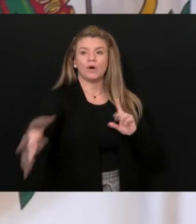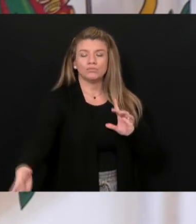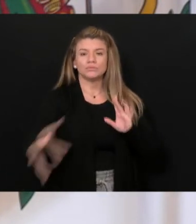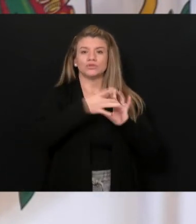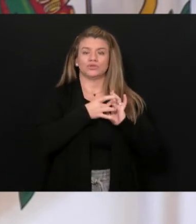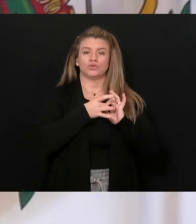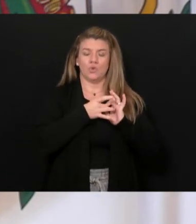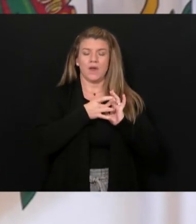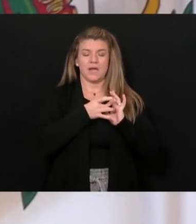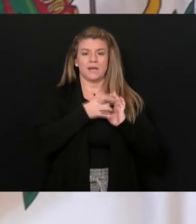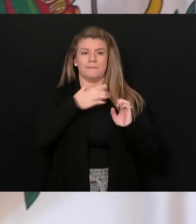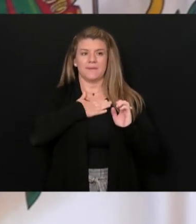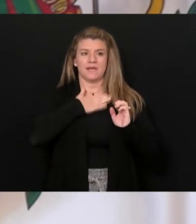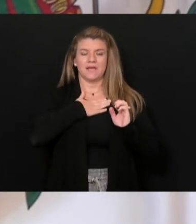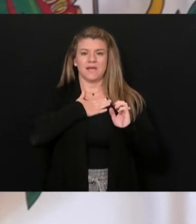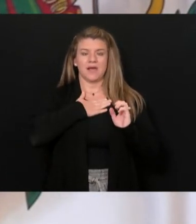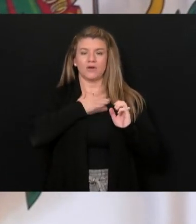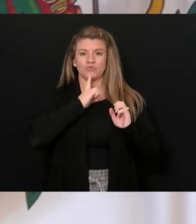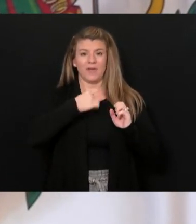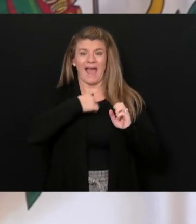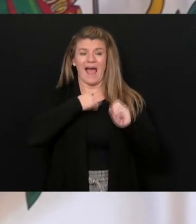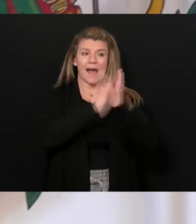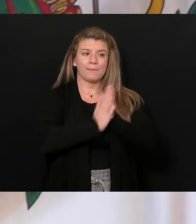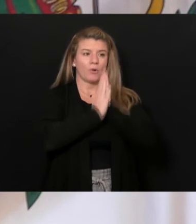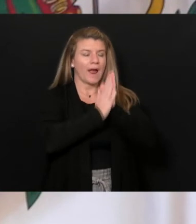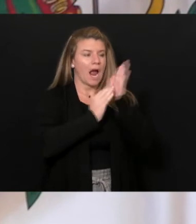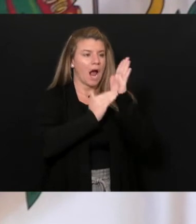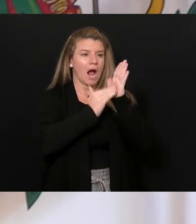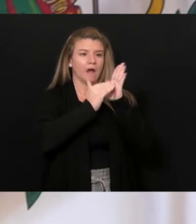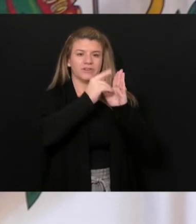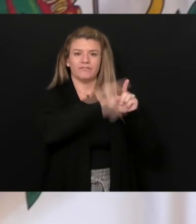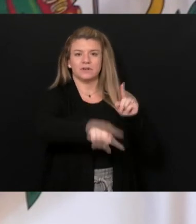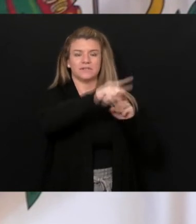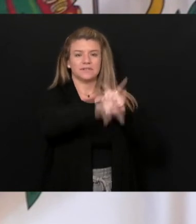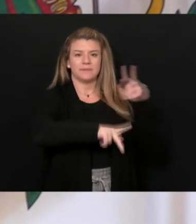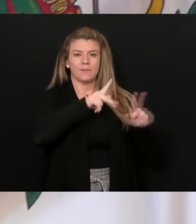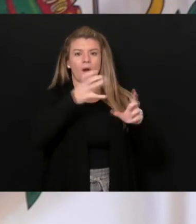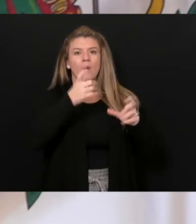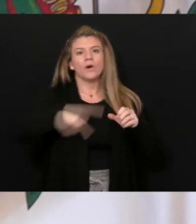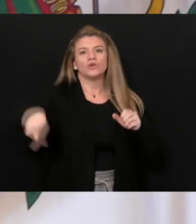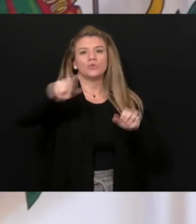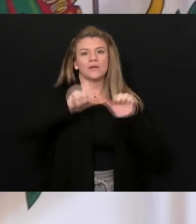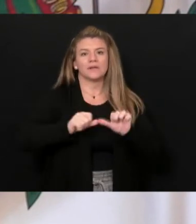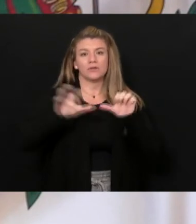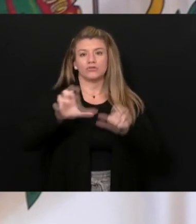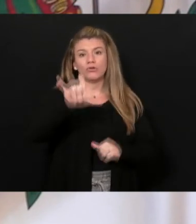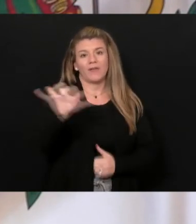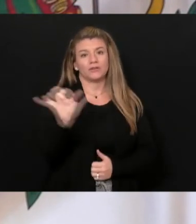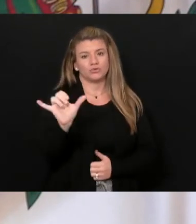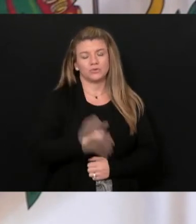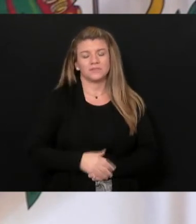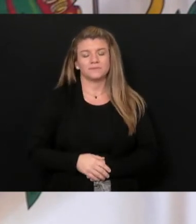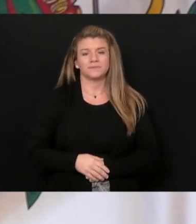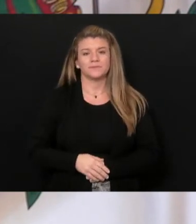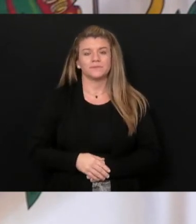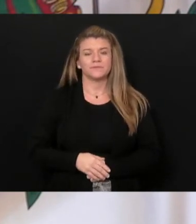many prayers for all these folks, and continue to do that. Please do. Our